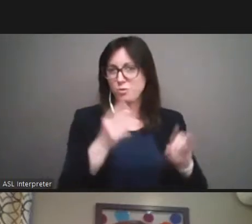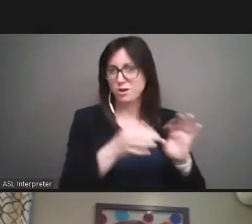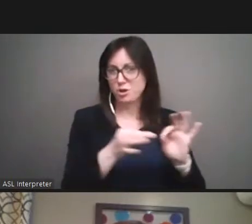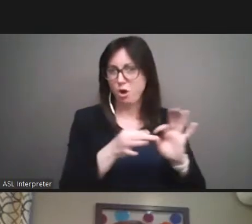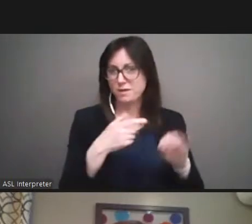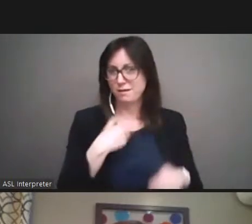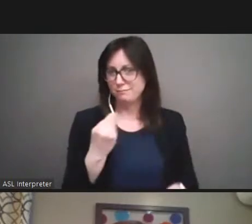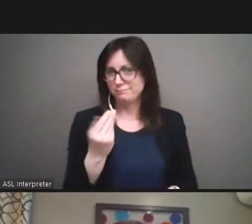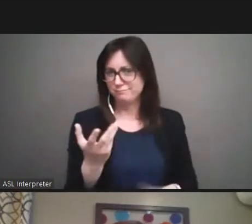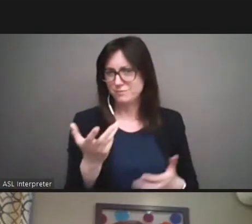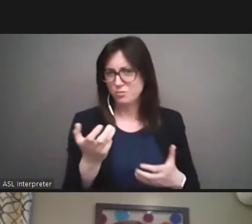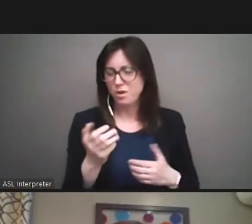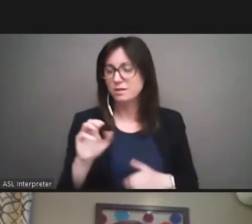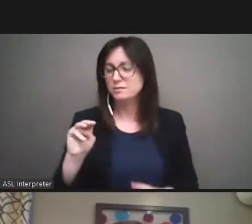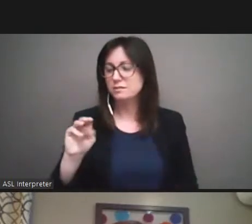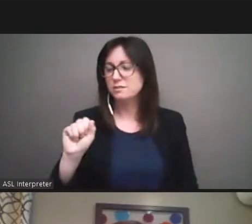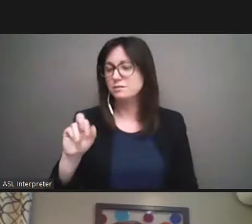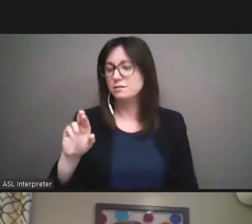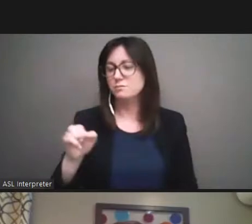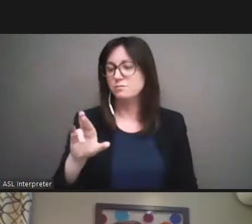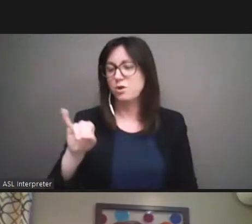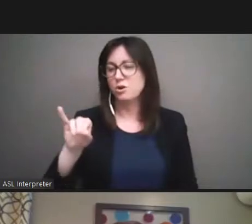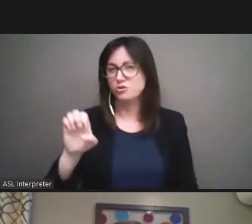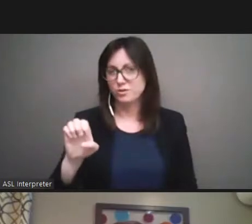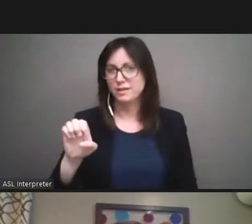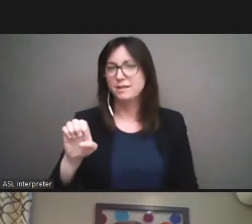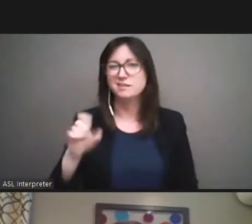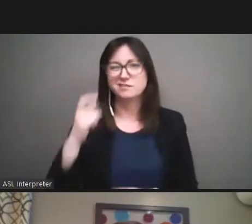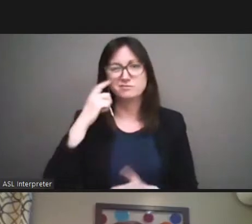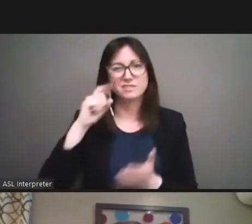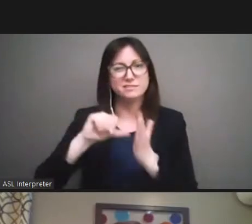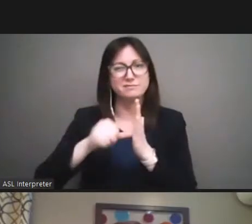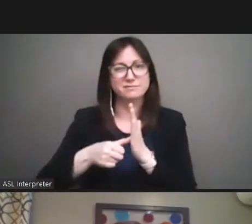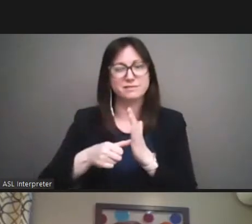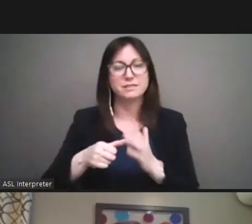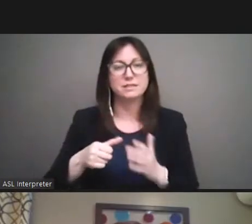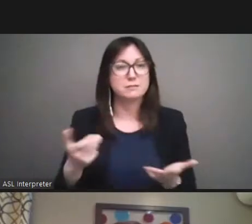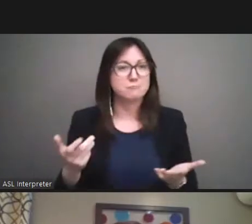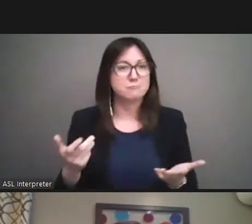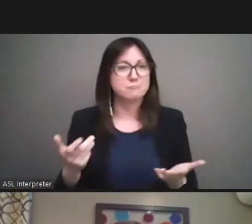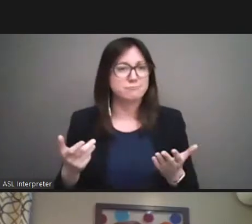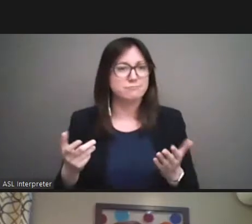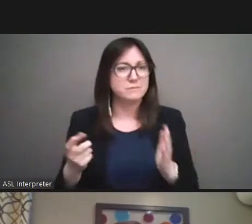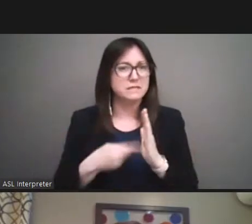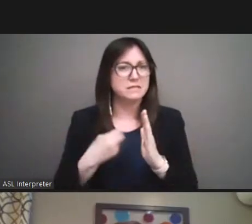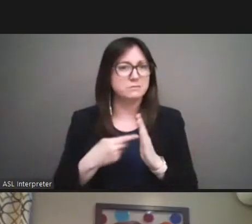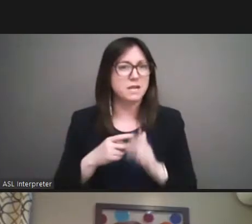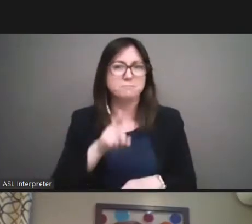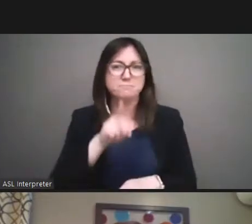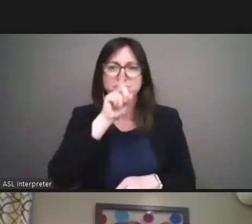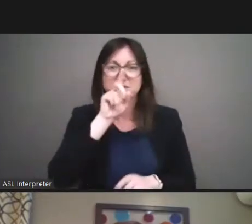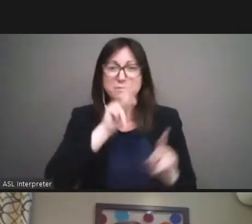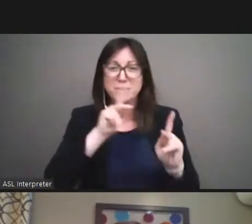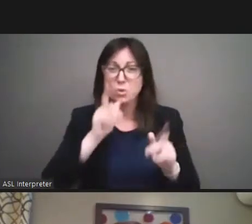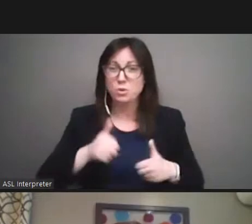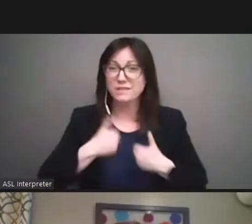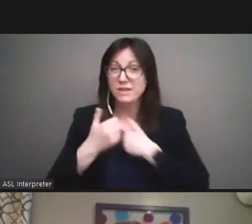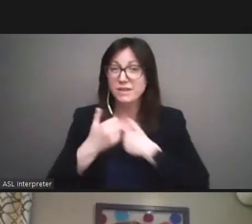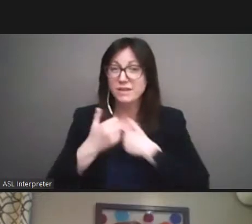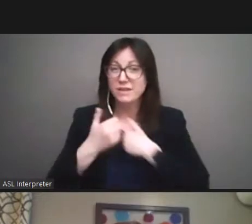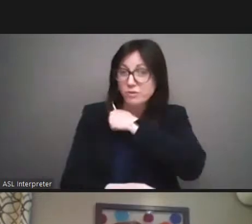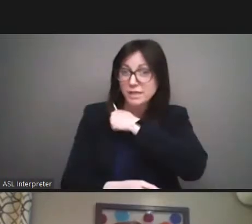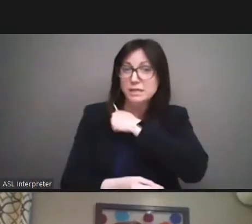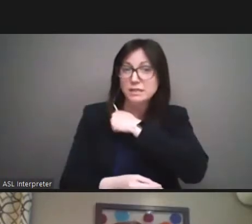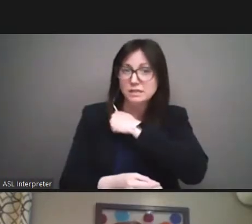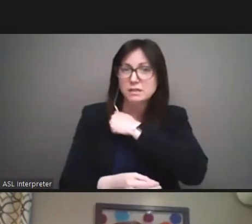so Marjorie noted that she doesn't often hear anything about people living in poverty, and that more recently